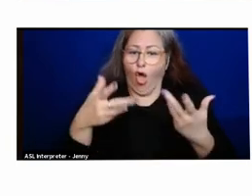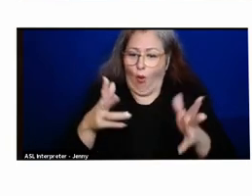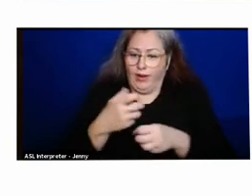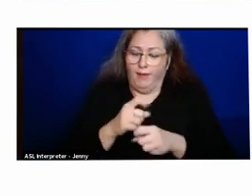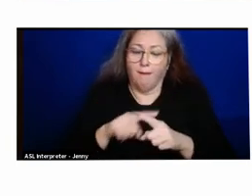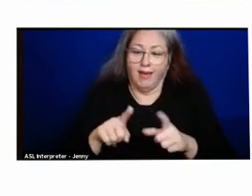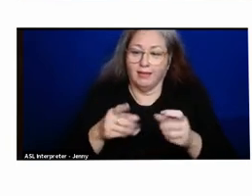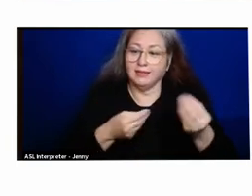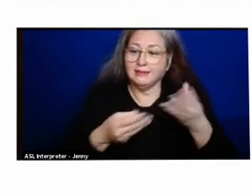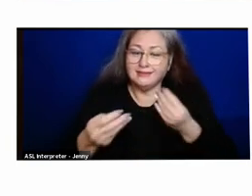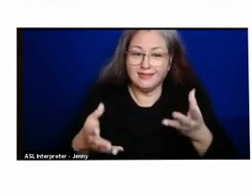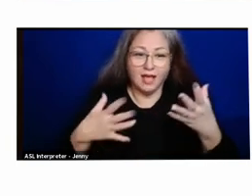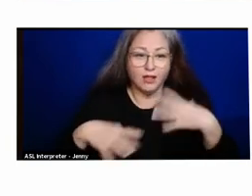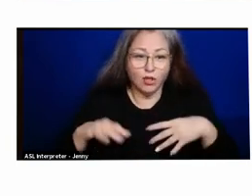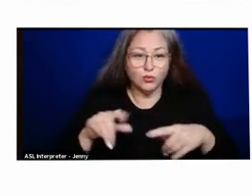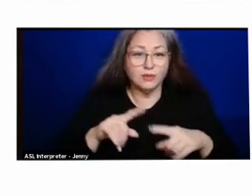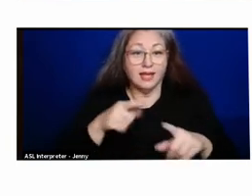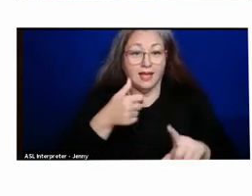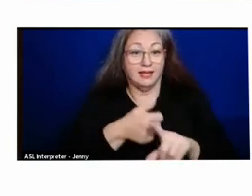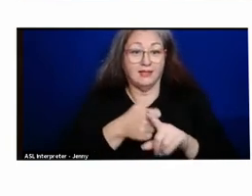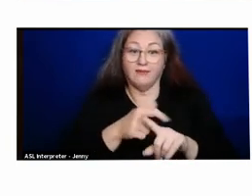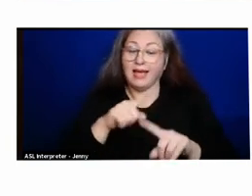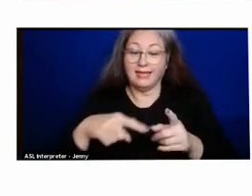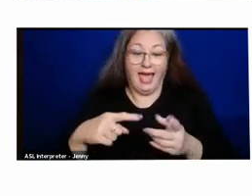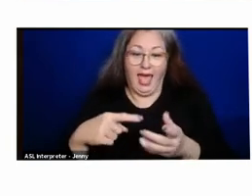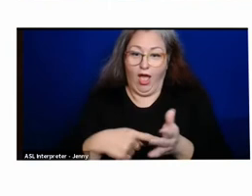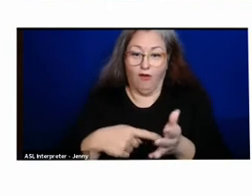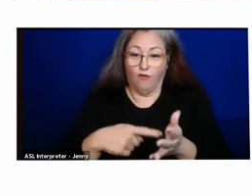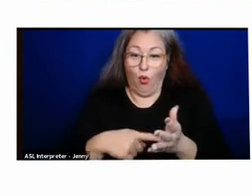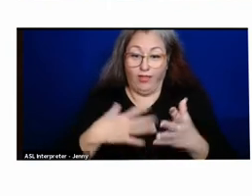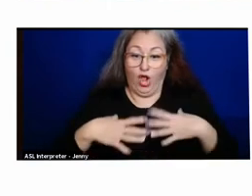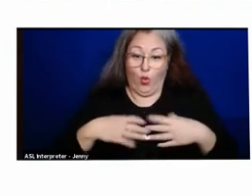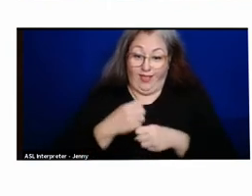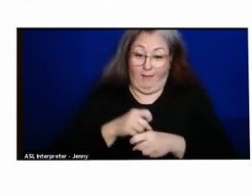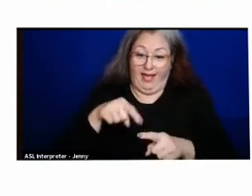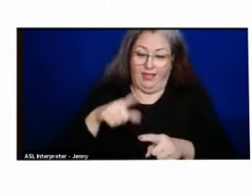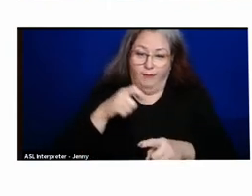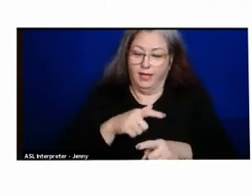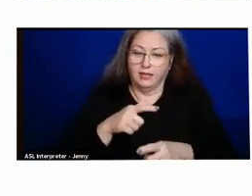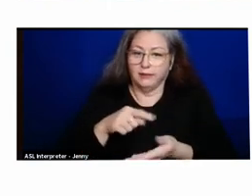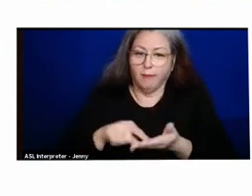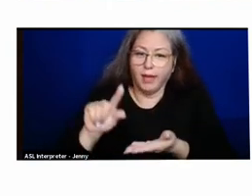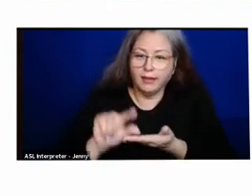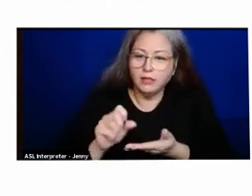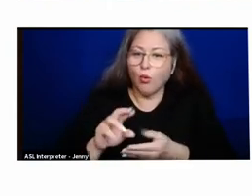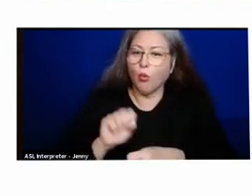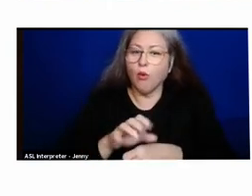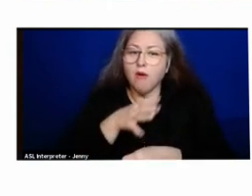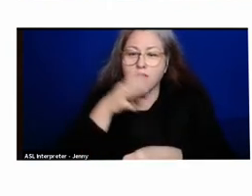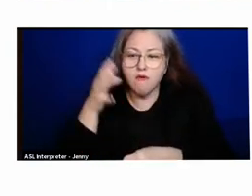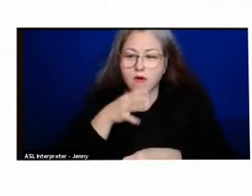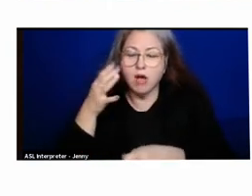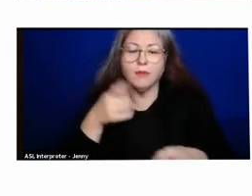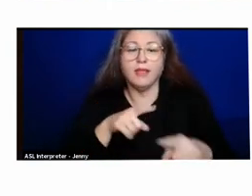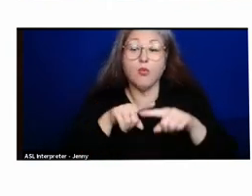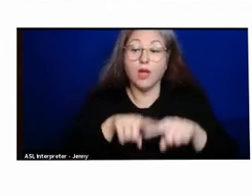living wage, most garment workers cannot afford the garments that they make. Many garment workers around the world rely on secondhand clothing